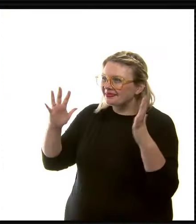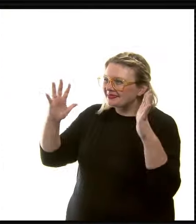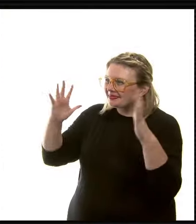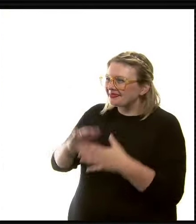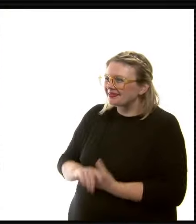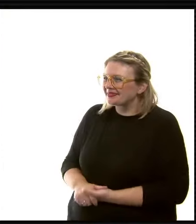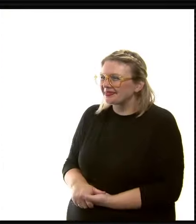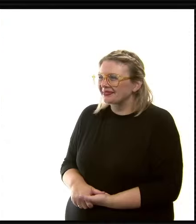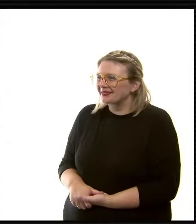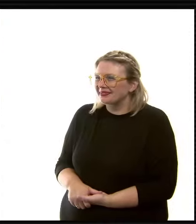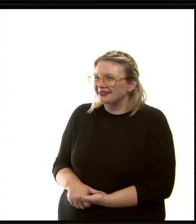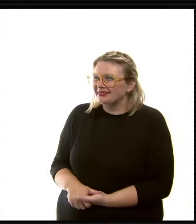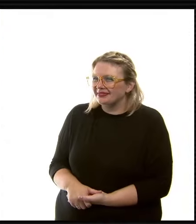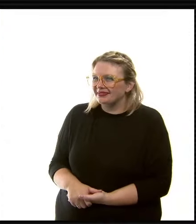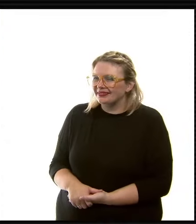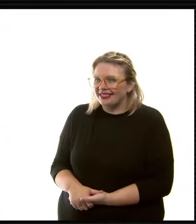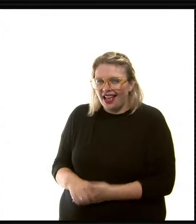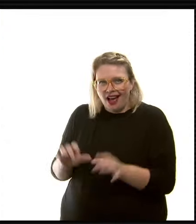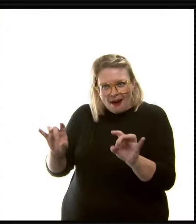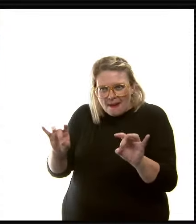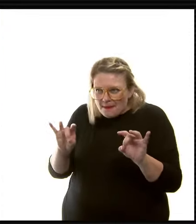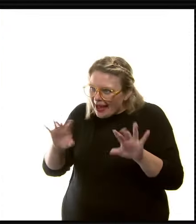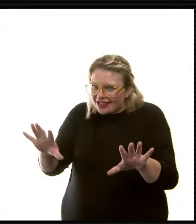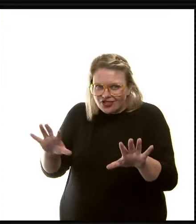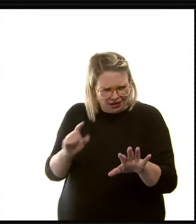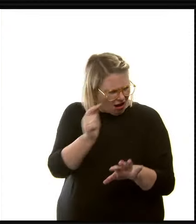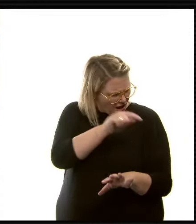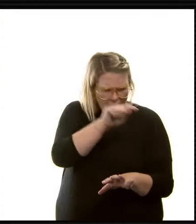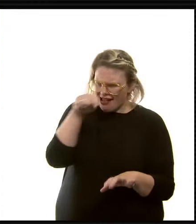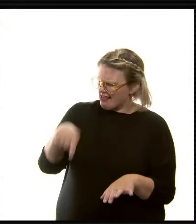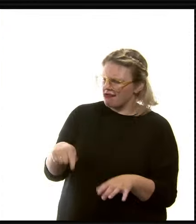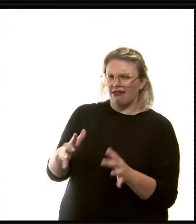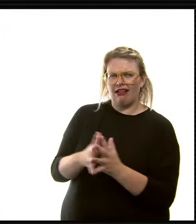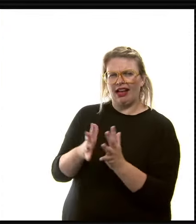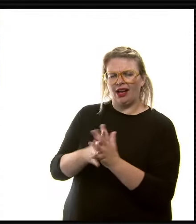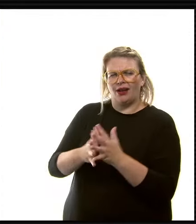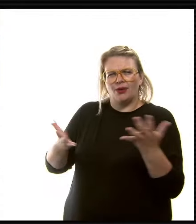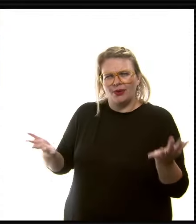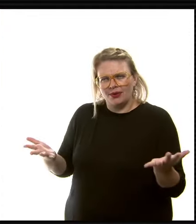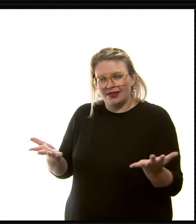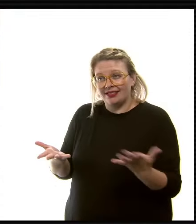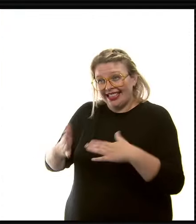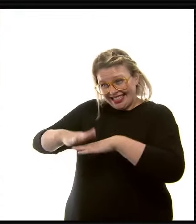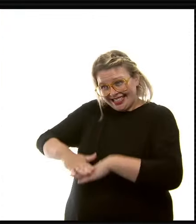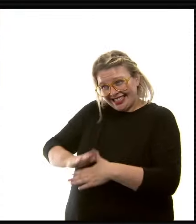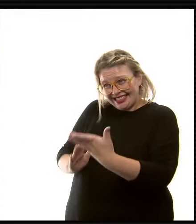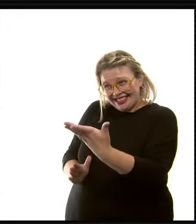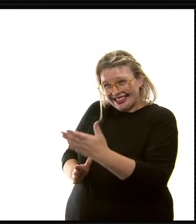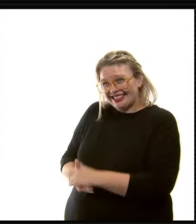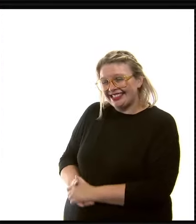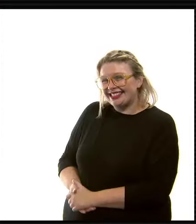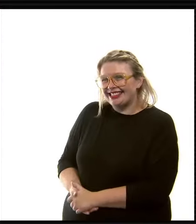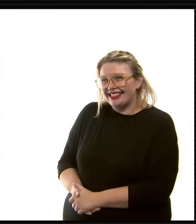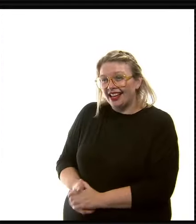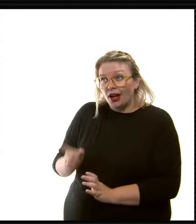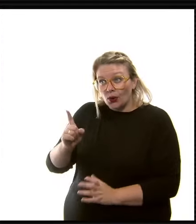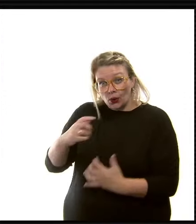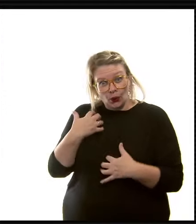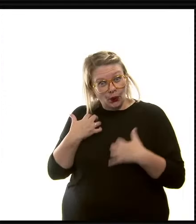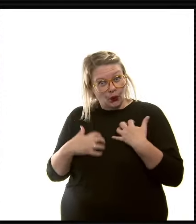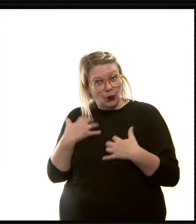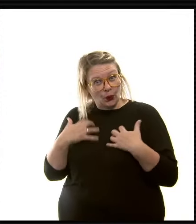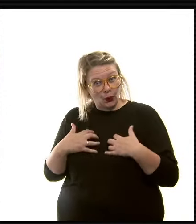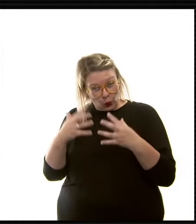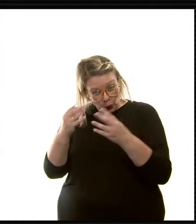now you're here. And I'm here. Magic. It is Yes, Harry Potter, yes, of yes. course. We can have a seat. We can have a seat. So just how excited were you to be spending time